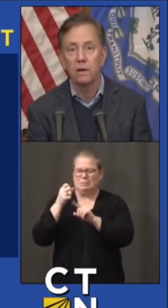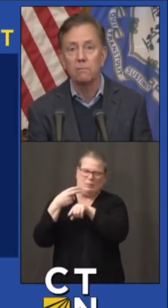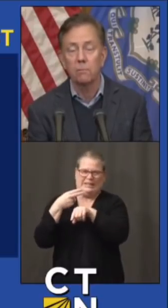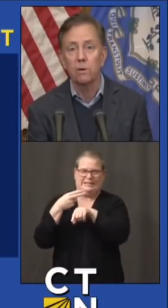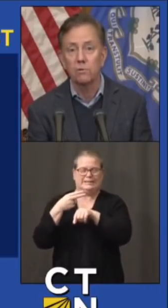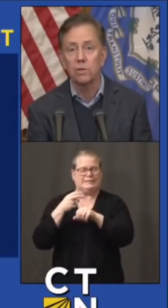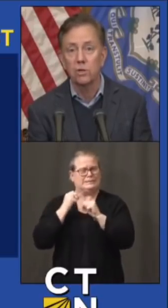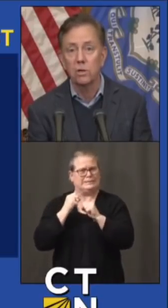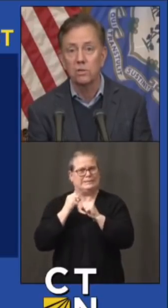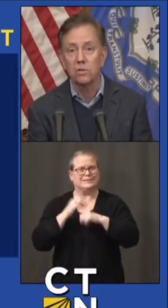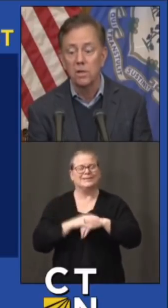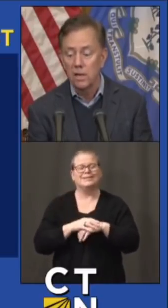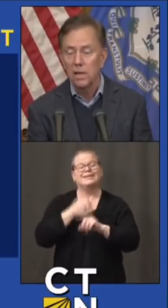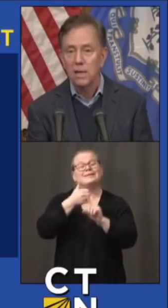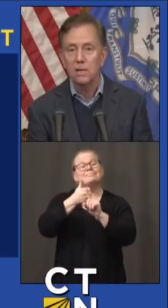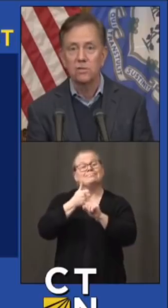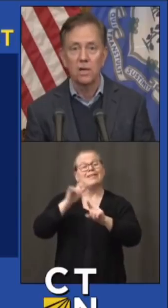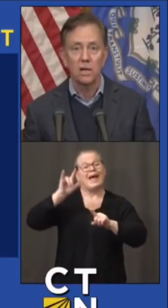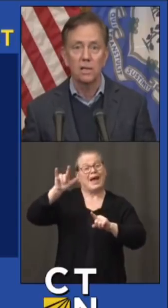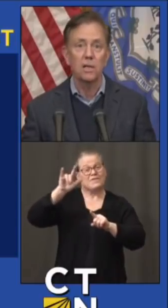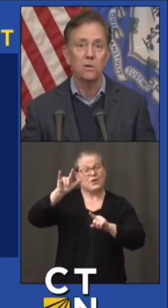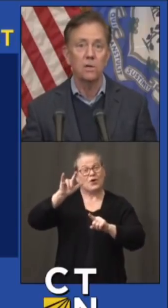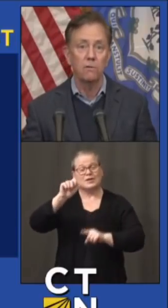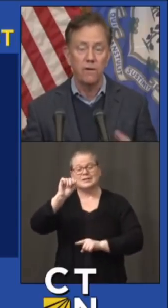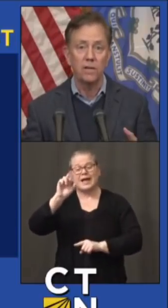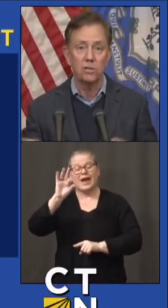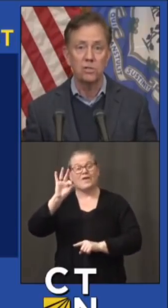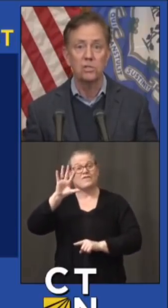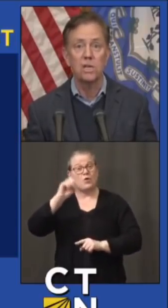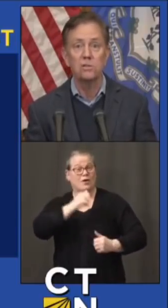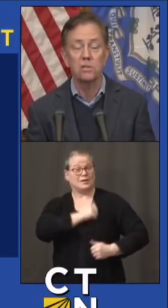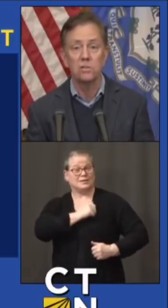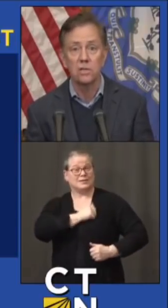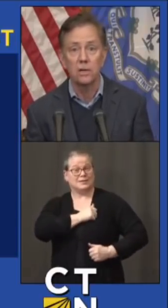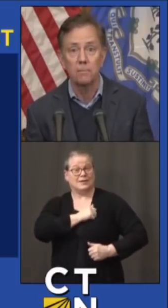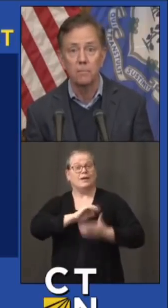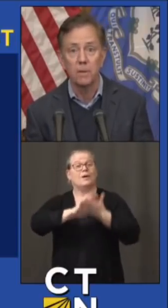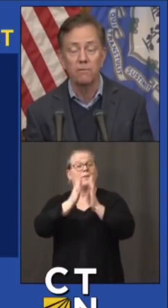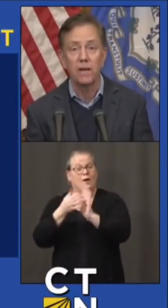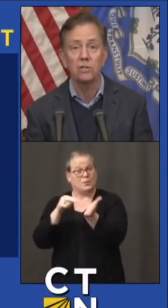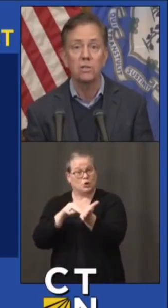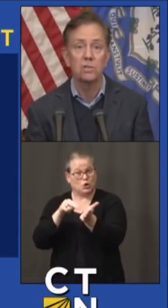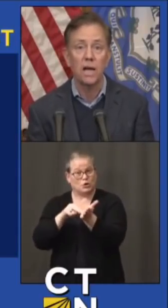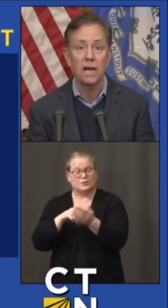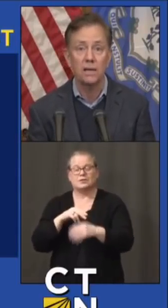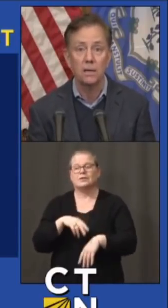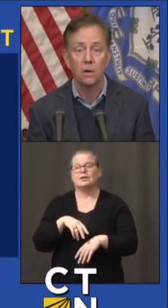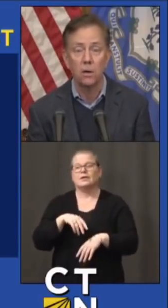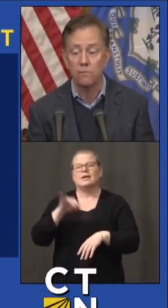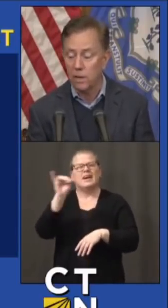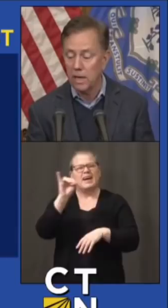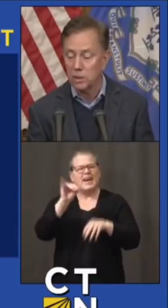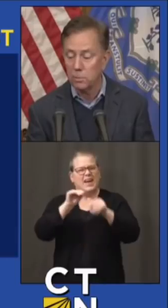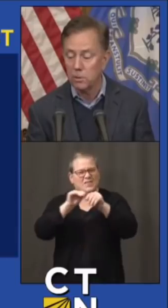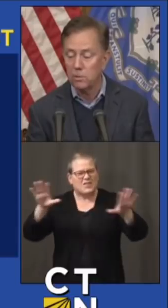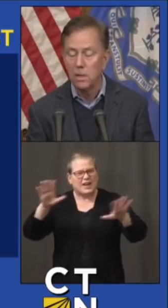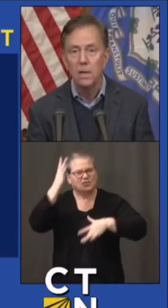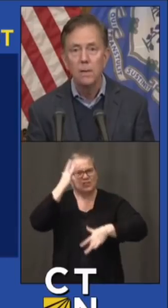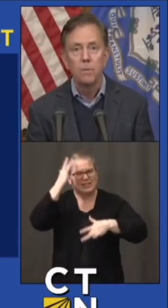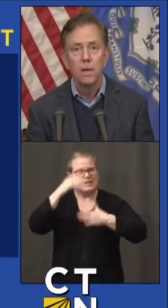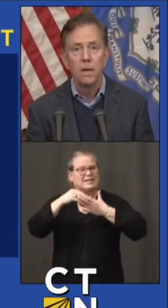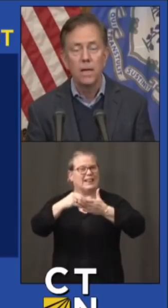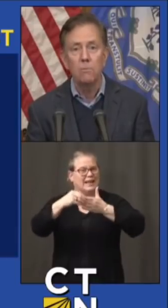Force vet where he was a nurse. He is a leader in infectious diseases, infections at Hartford